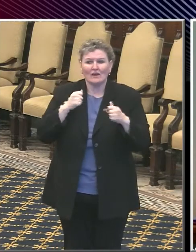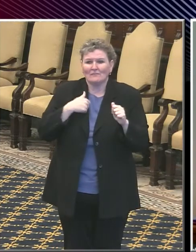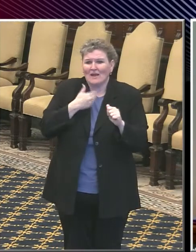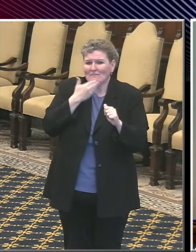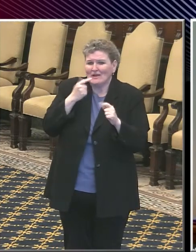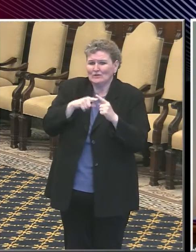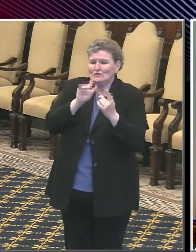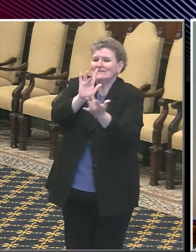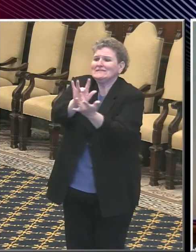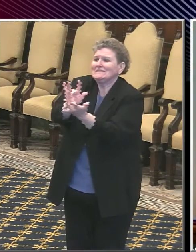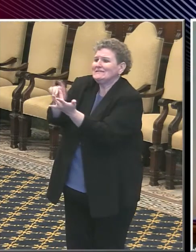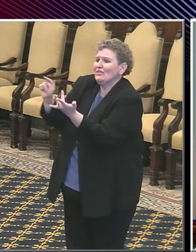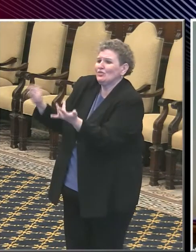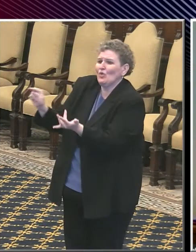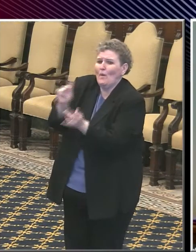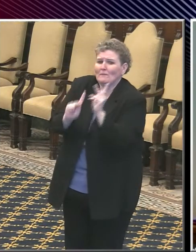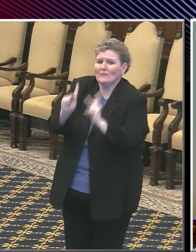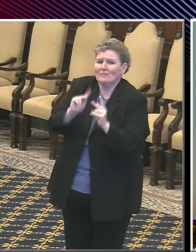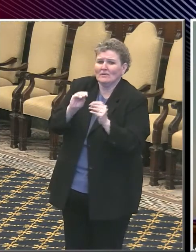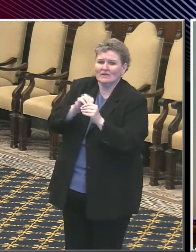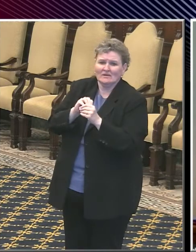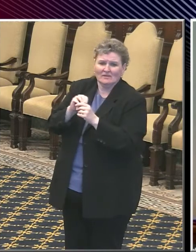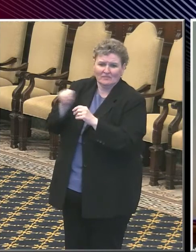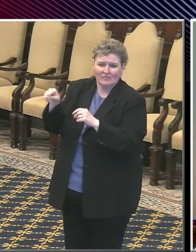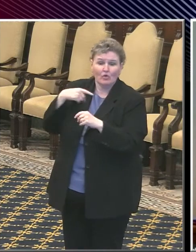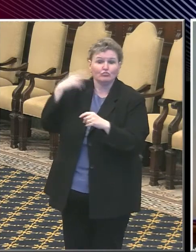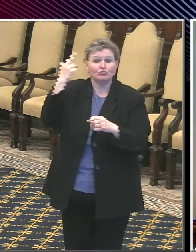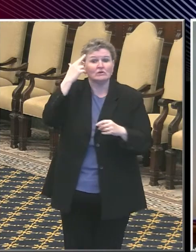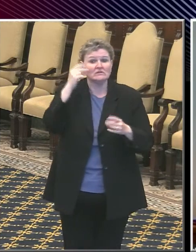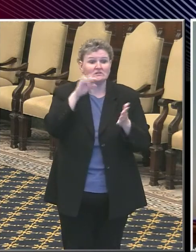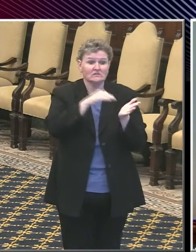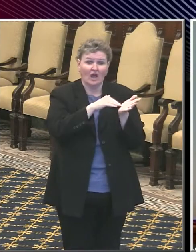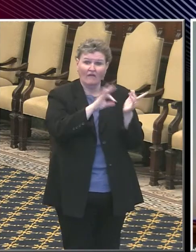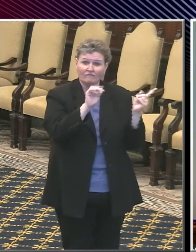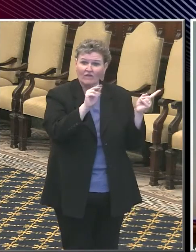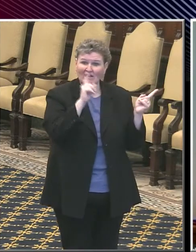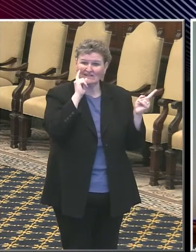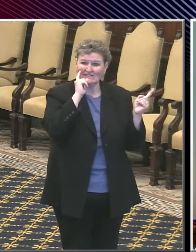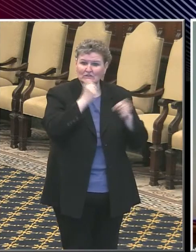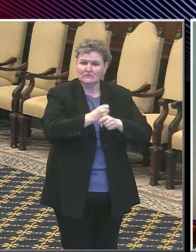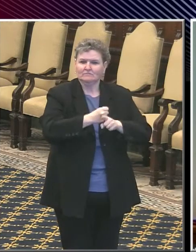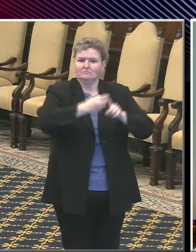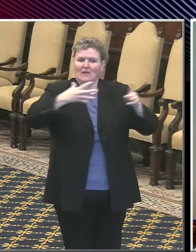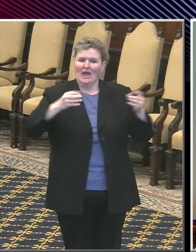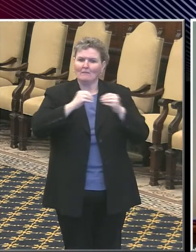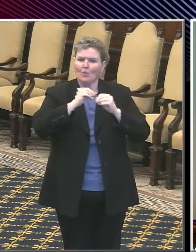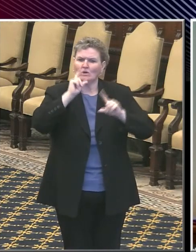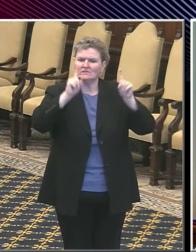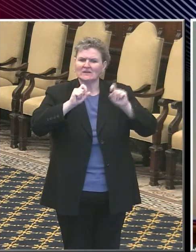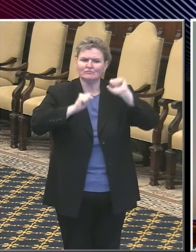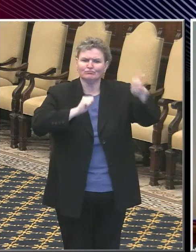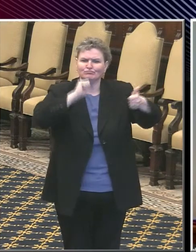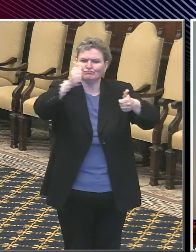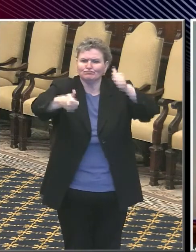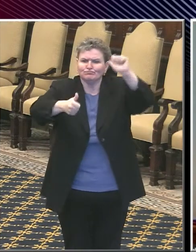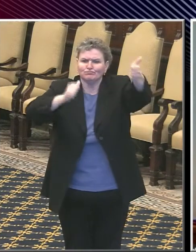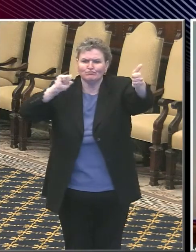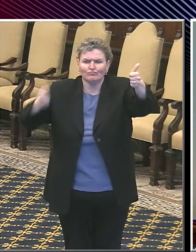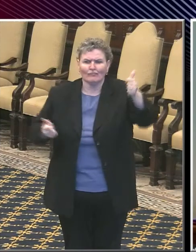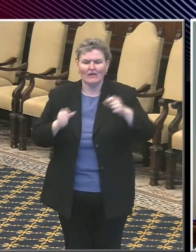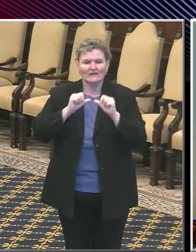the numbers, we are working with minority folks who are Black and brown folks who are interested in testing more